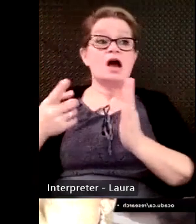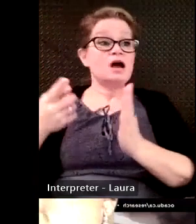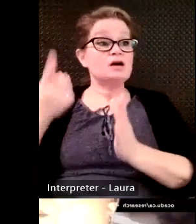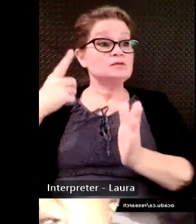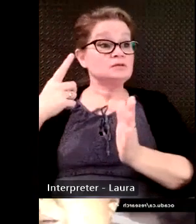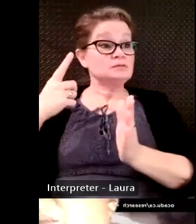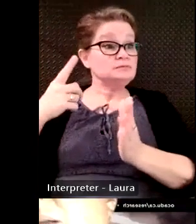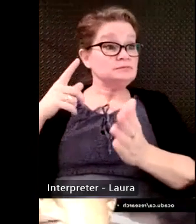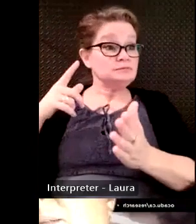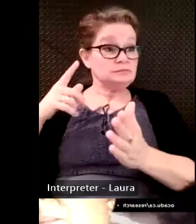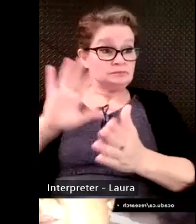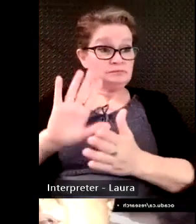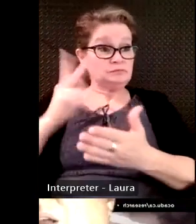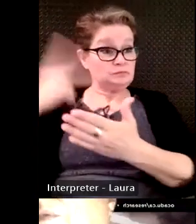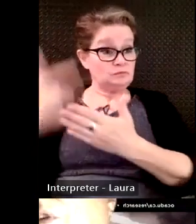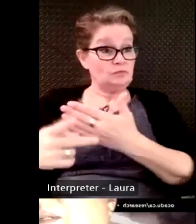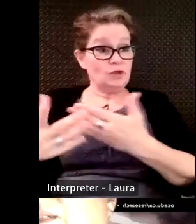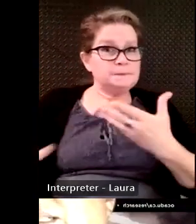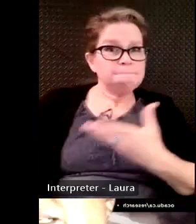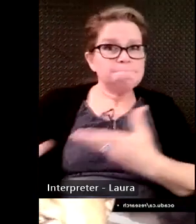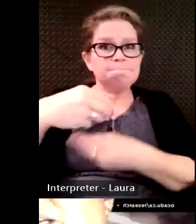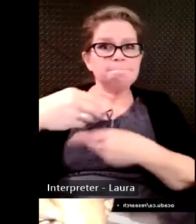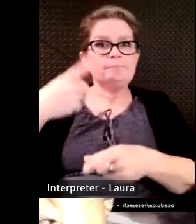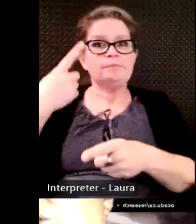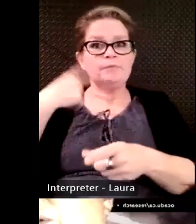care networks,